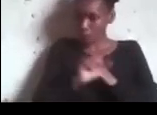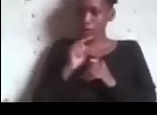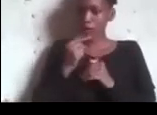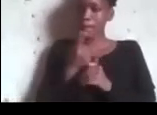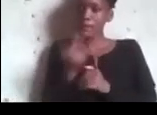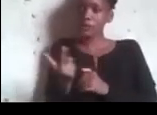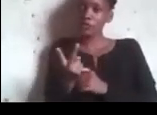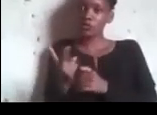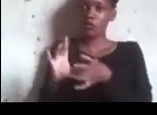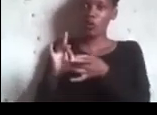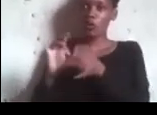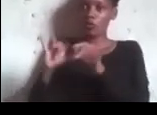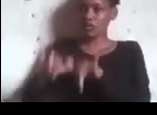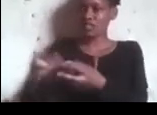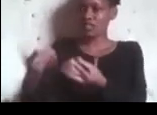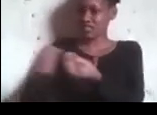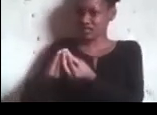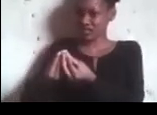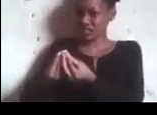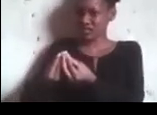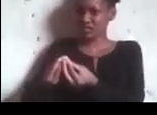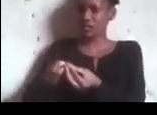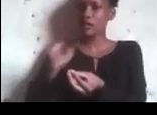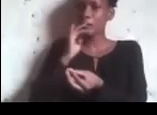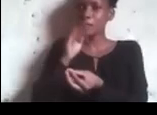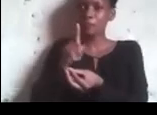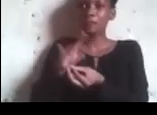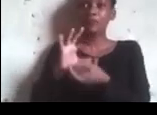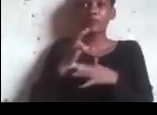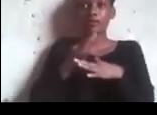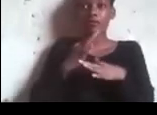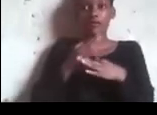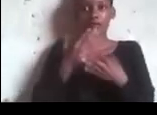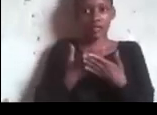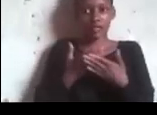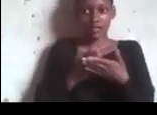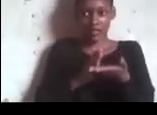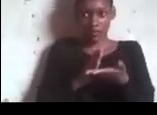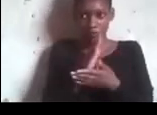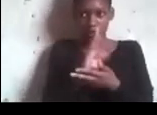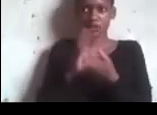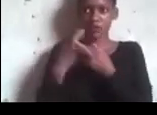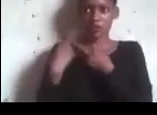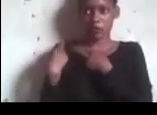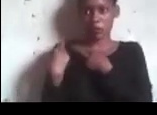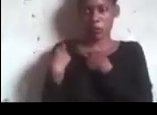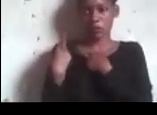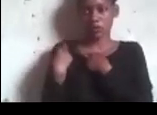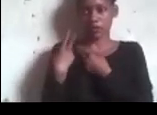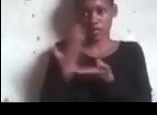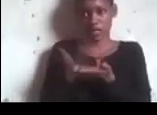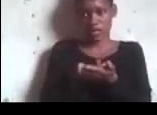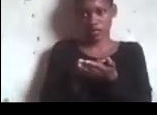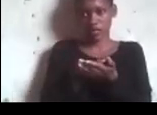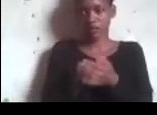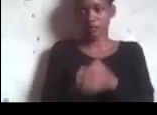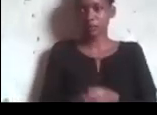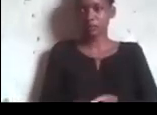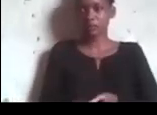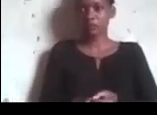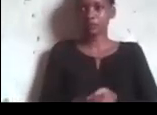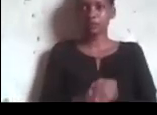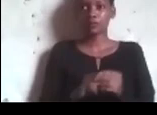can acquire parental rights and responsibilities in such a case.